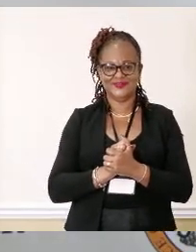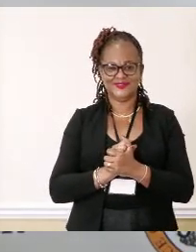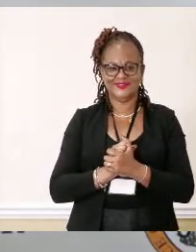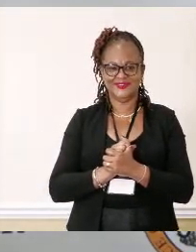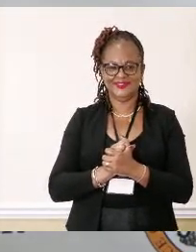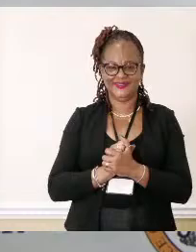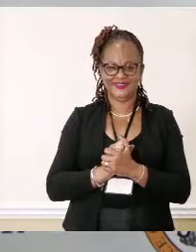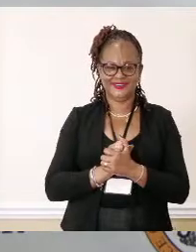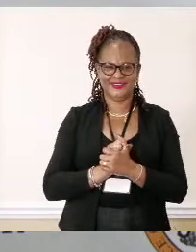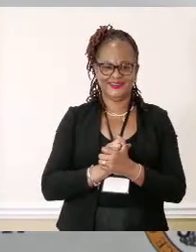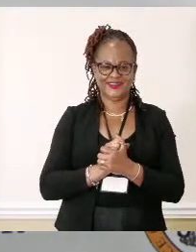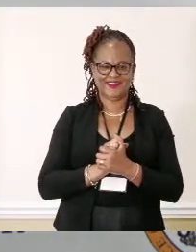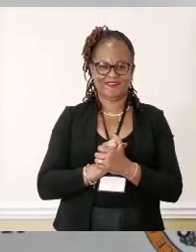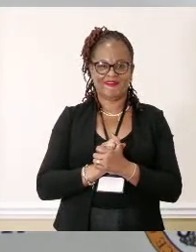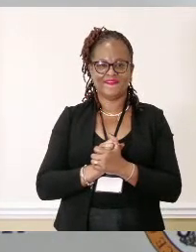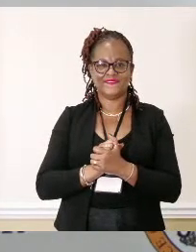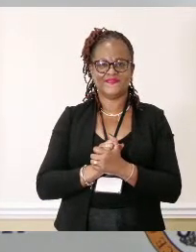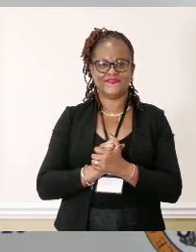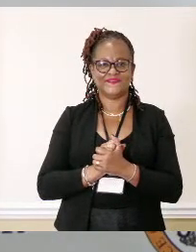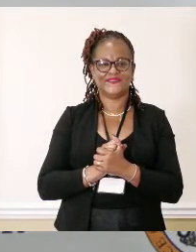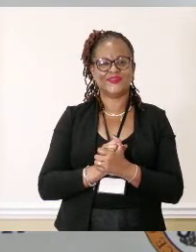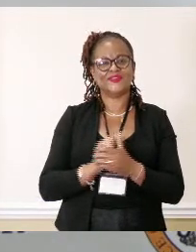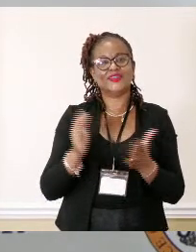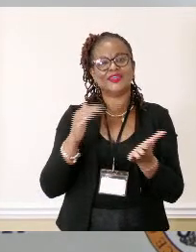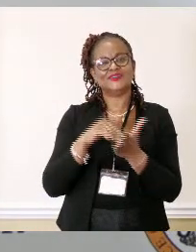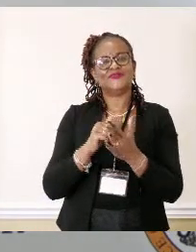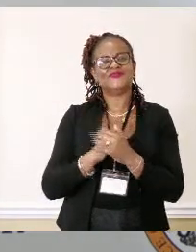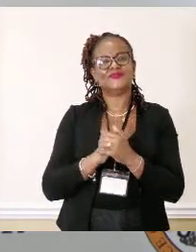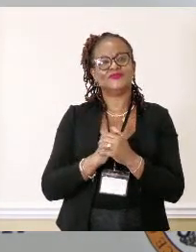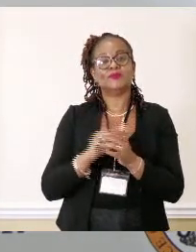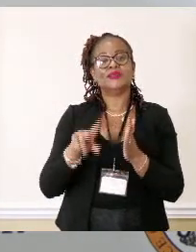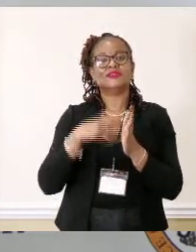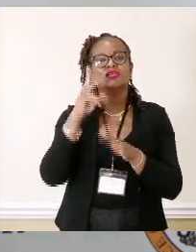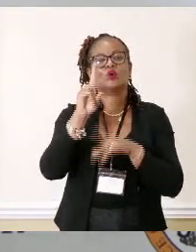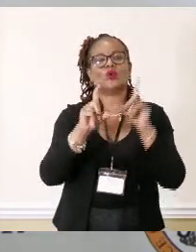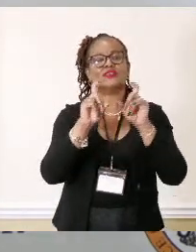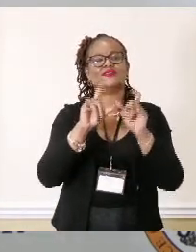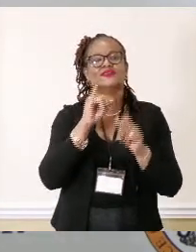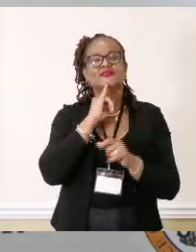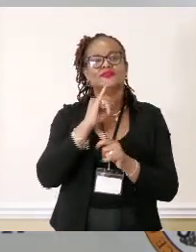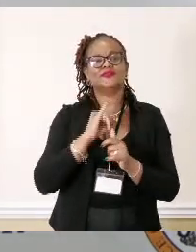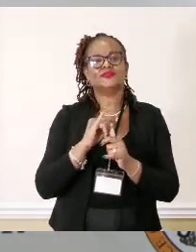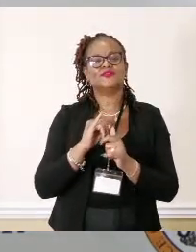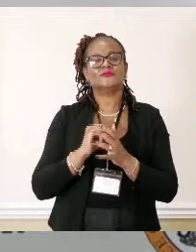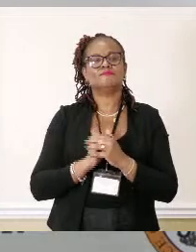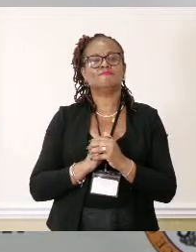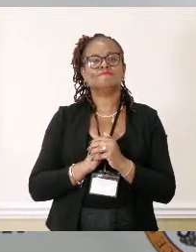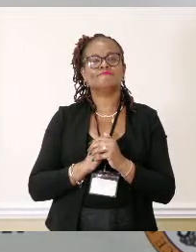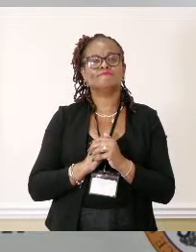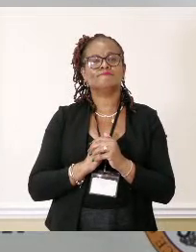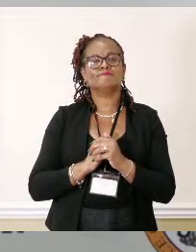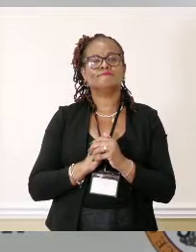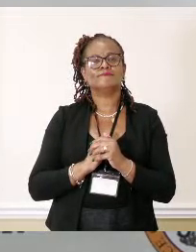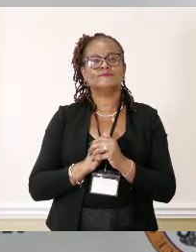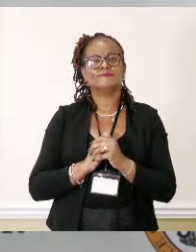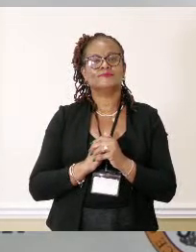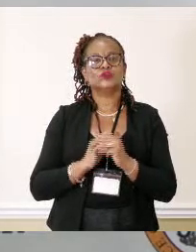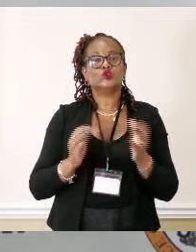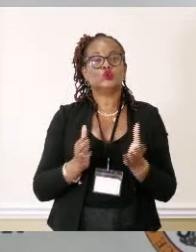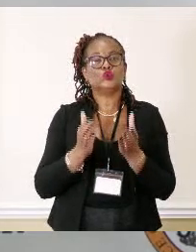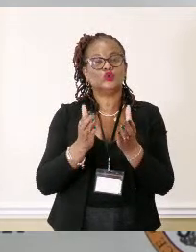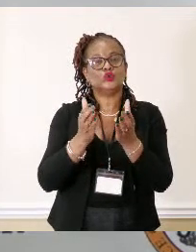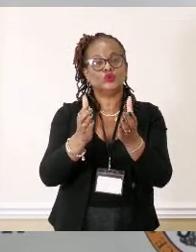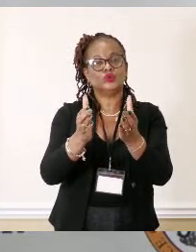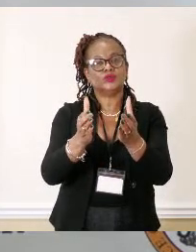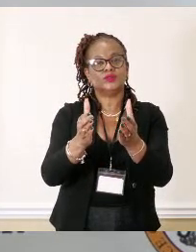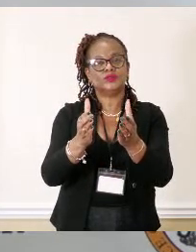Sorry. Hello again. My second question is in regards to the cruise industry, which is